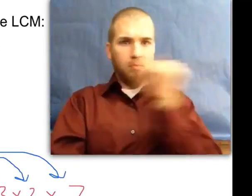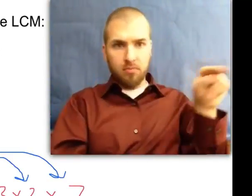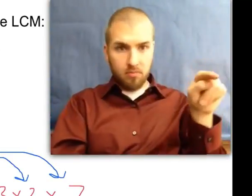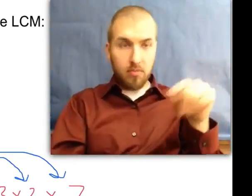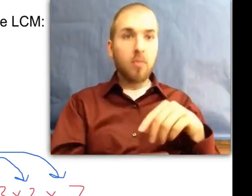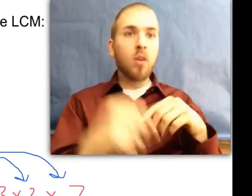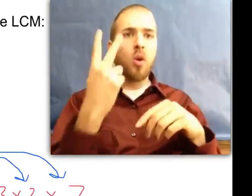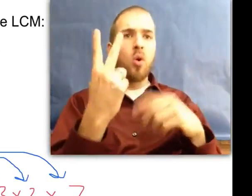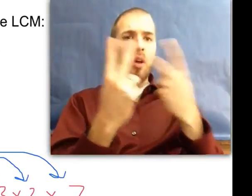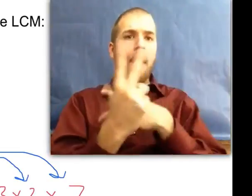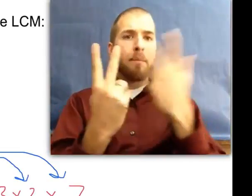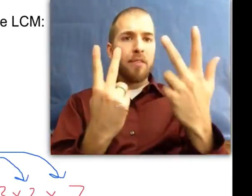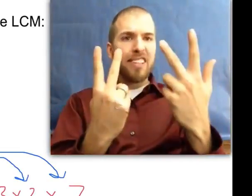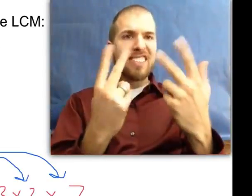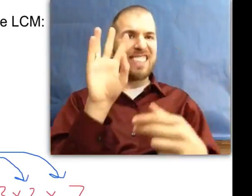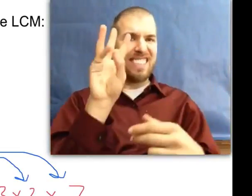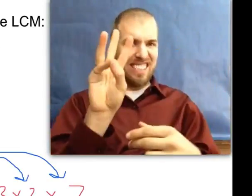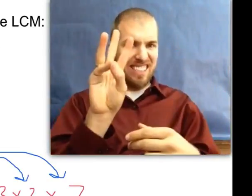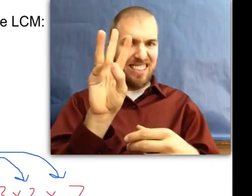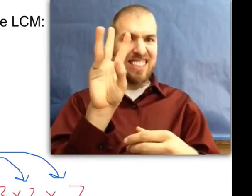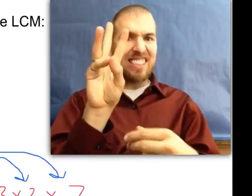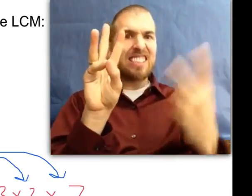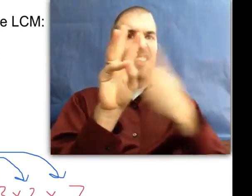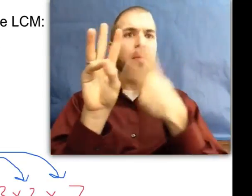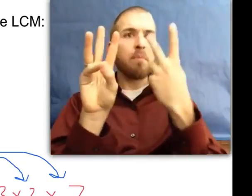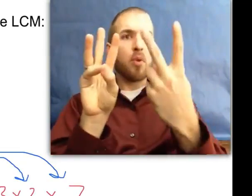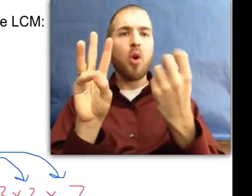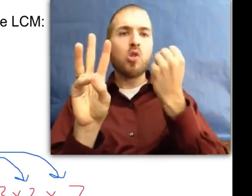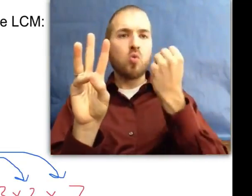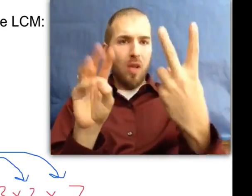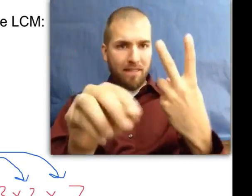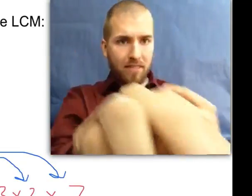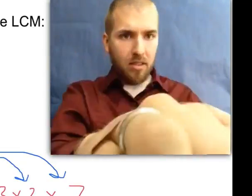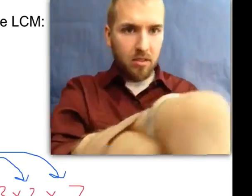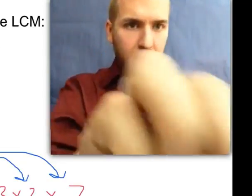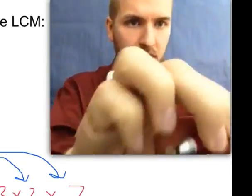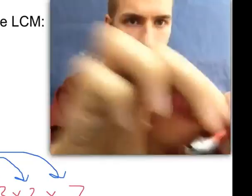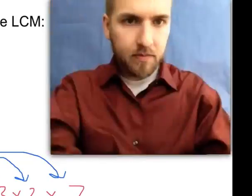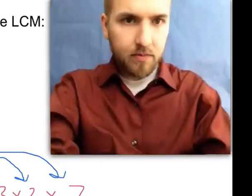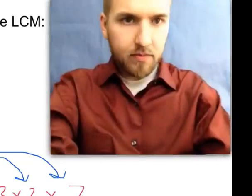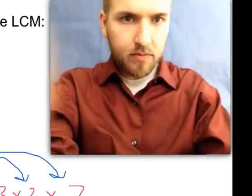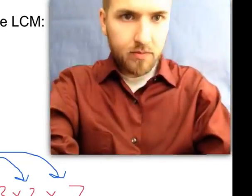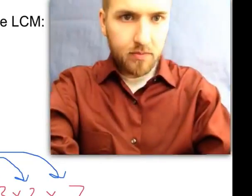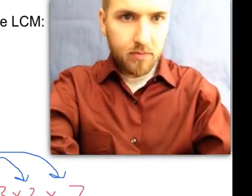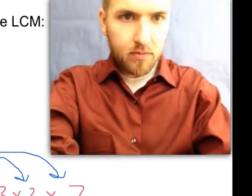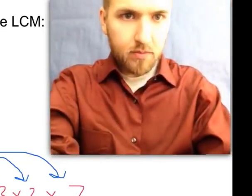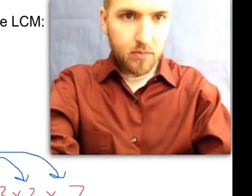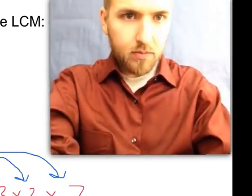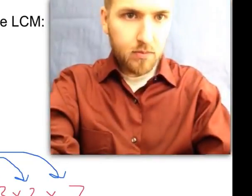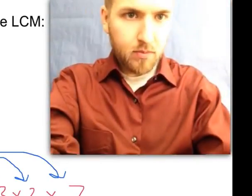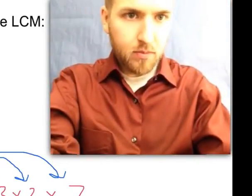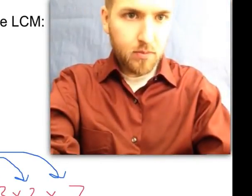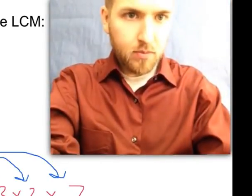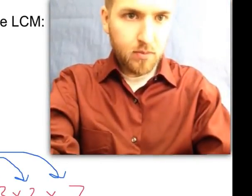So now you're going to go ahead and multiply all those numbers together. 2 times 3 equals 6, times 2 equals 12,